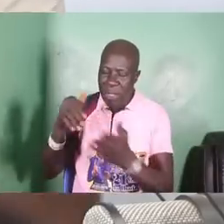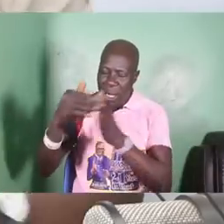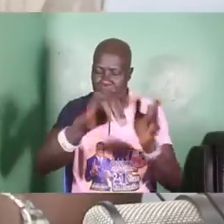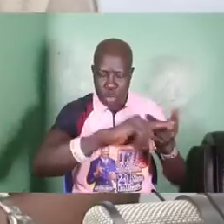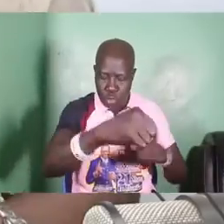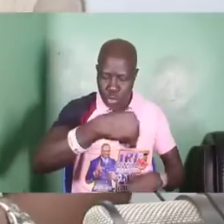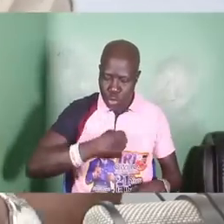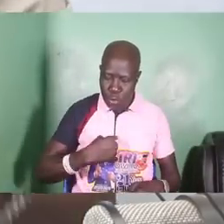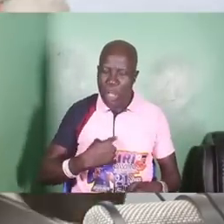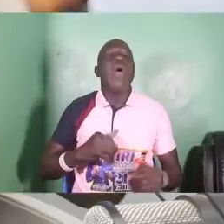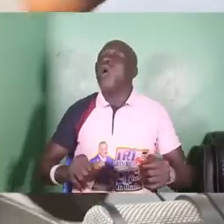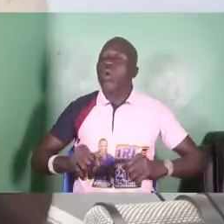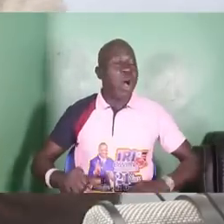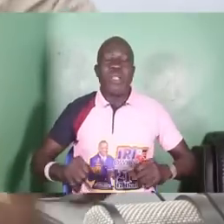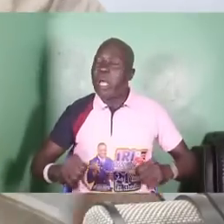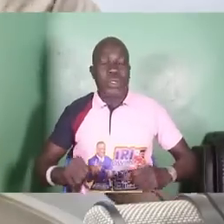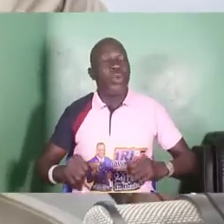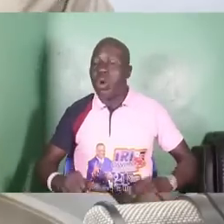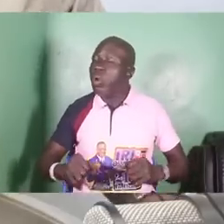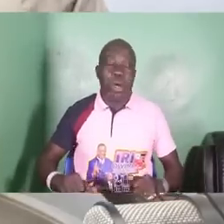mi o ya adua